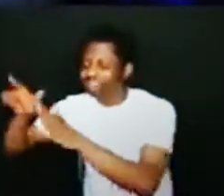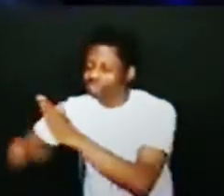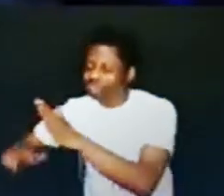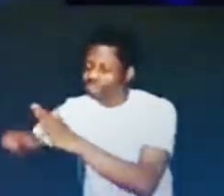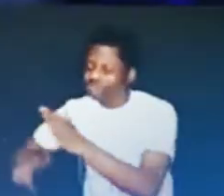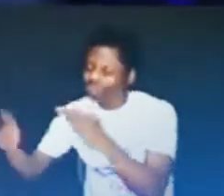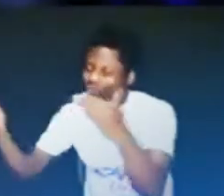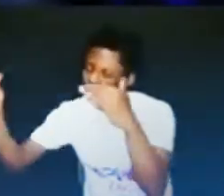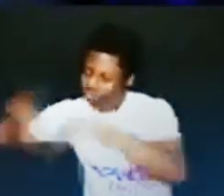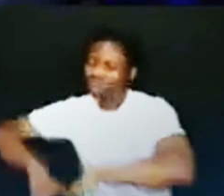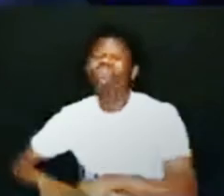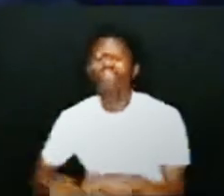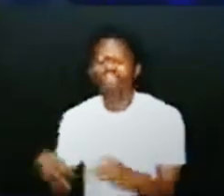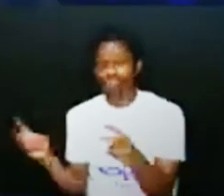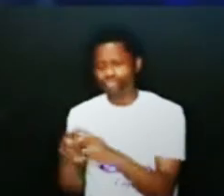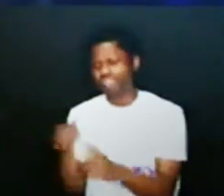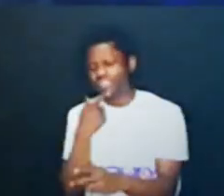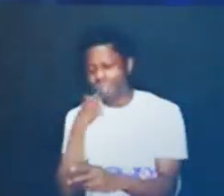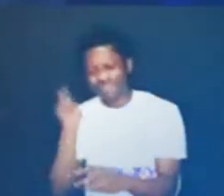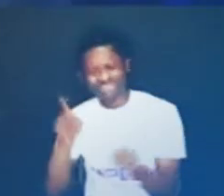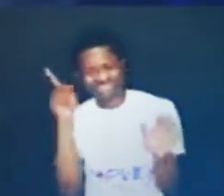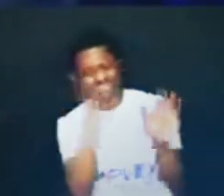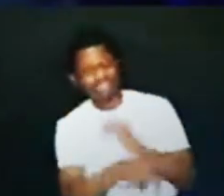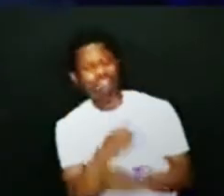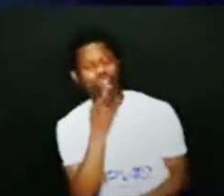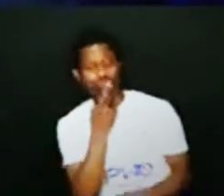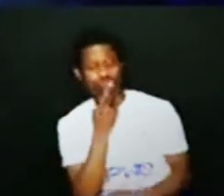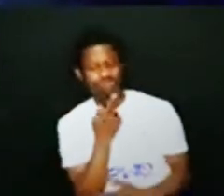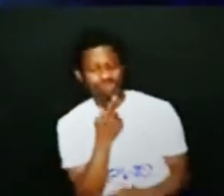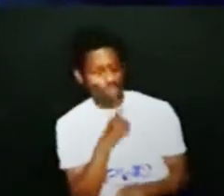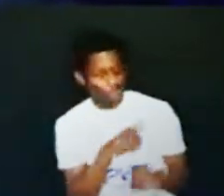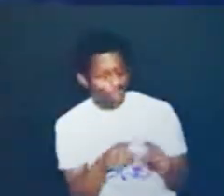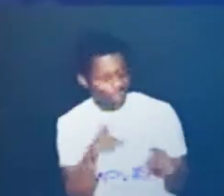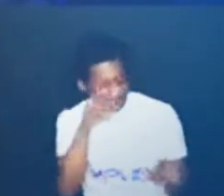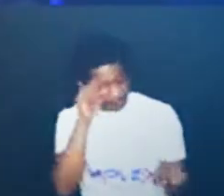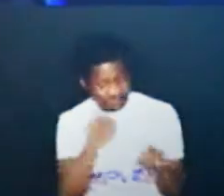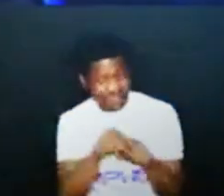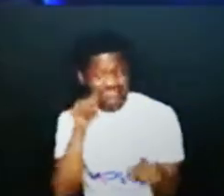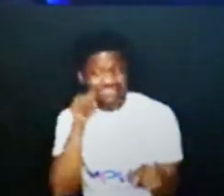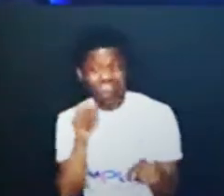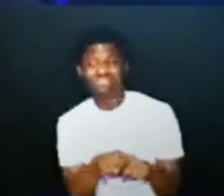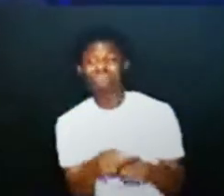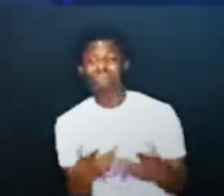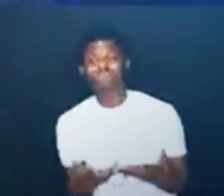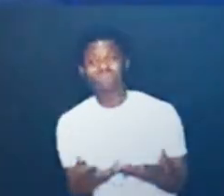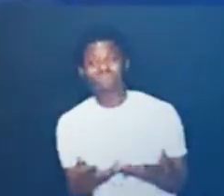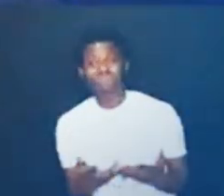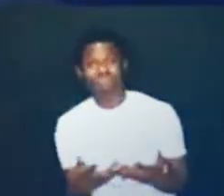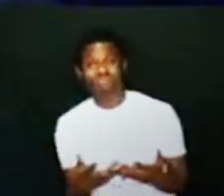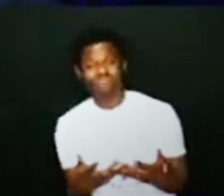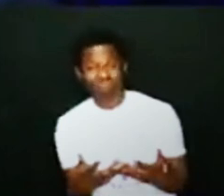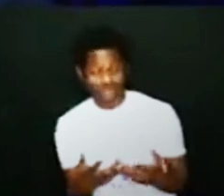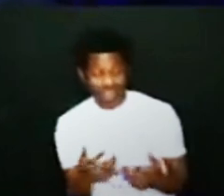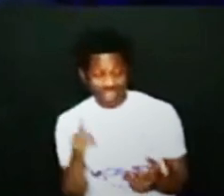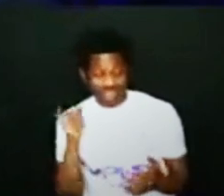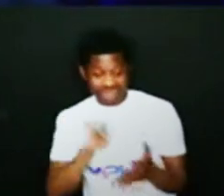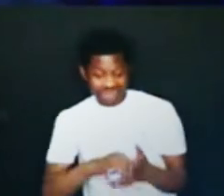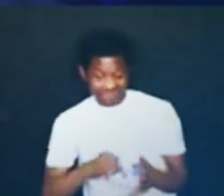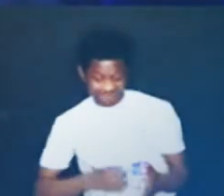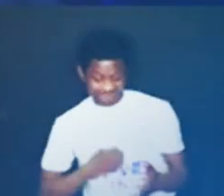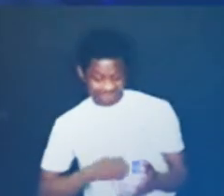to say yenkum no yensay no. But brothers and sisters, na so adofo no, the bottling of such